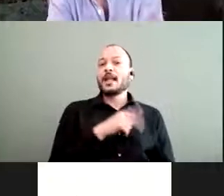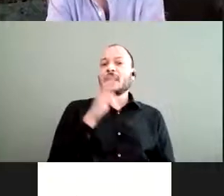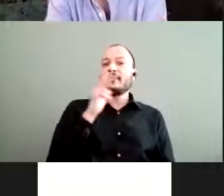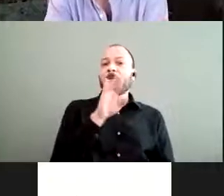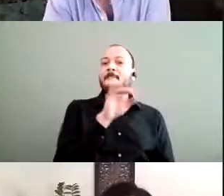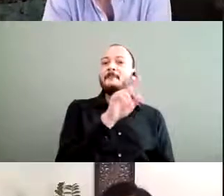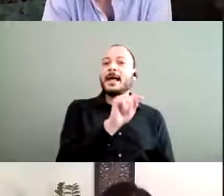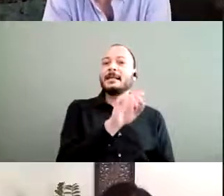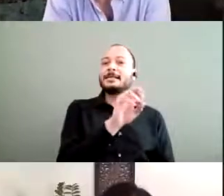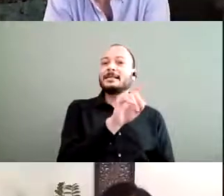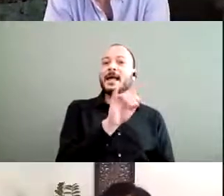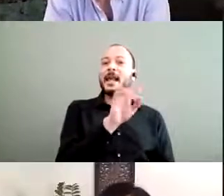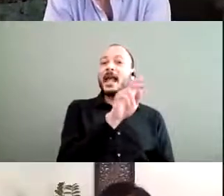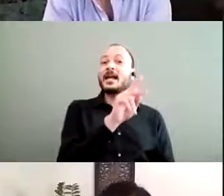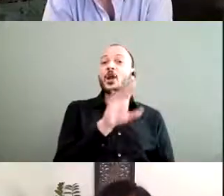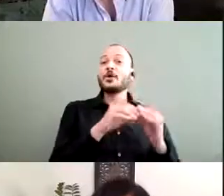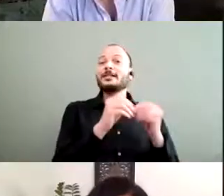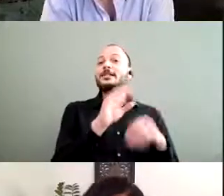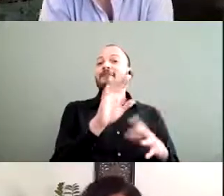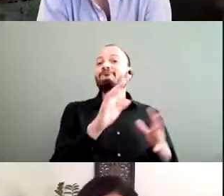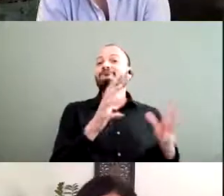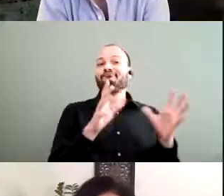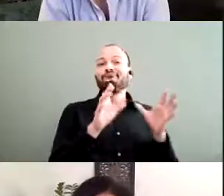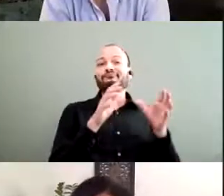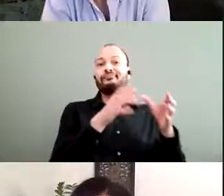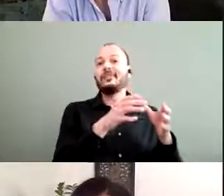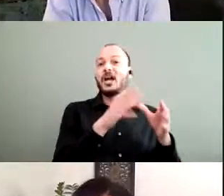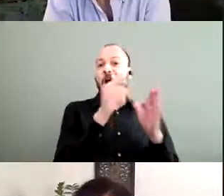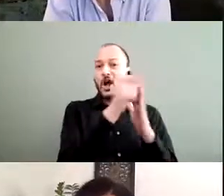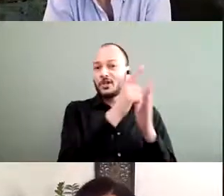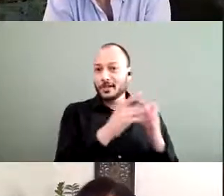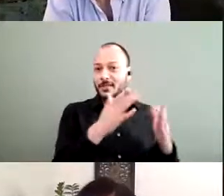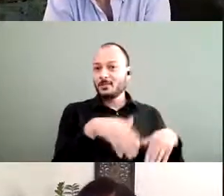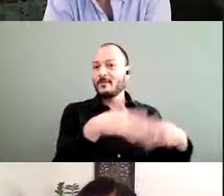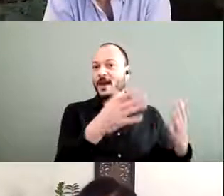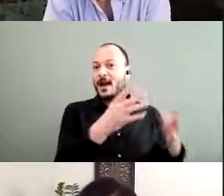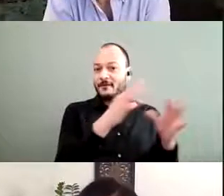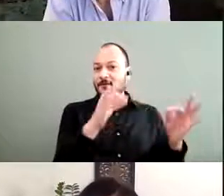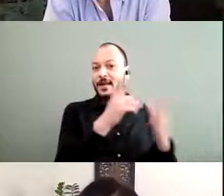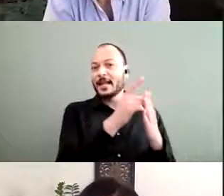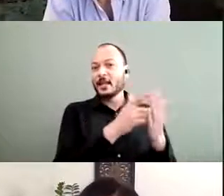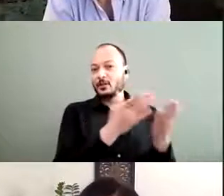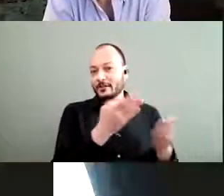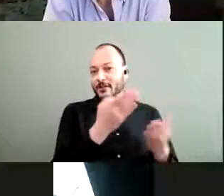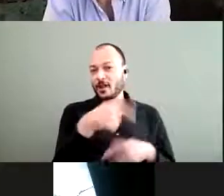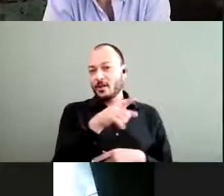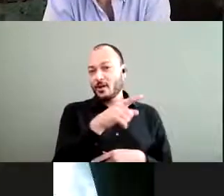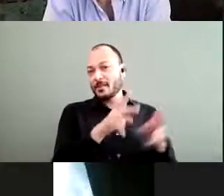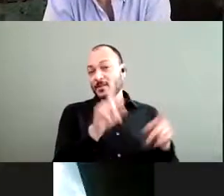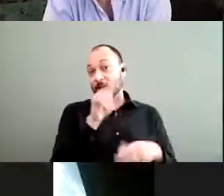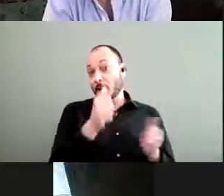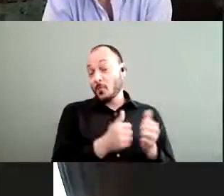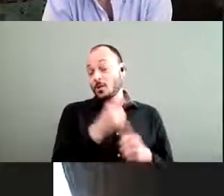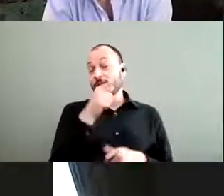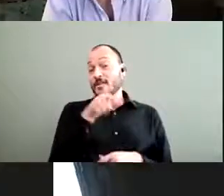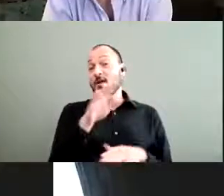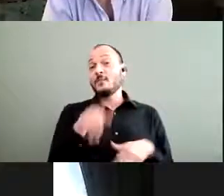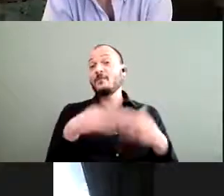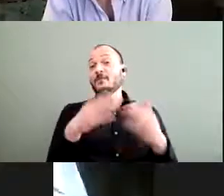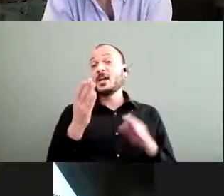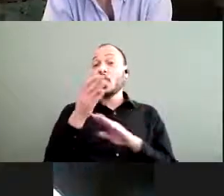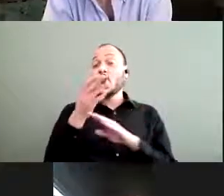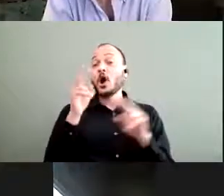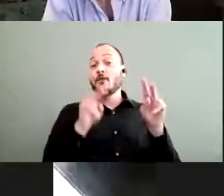up of attorneys and advocates that provide free legal services to those who need them most. They're gonna provide an overview of the tax